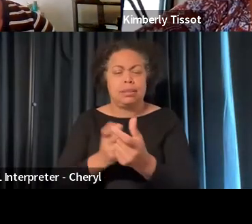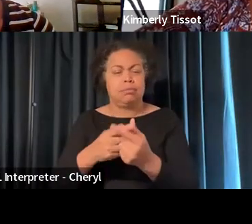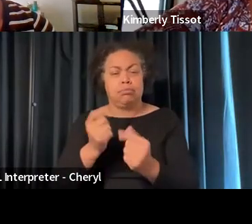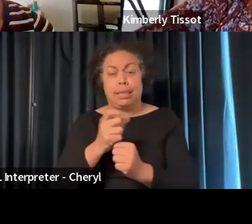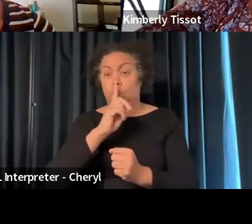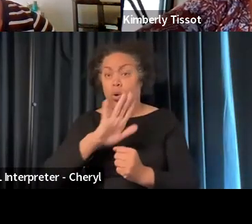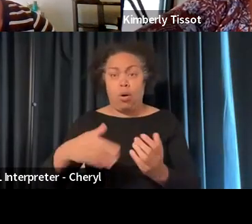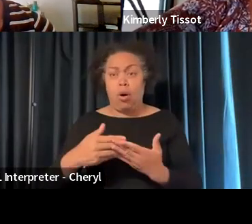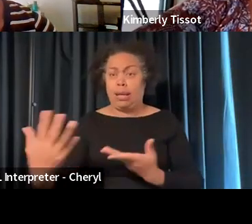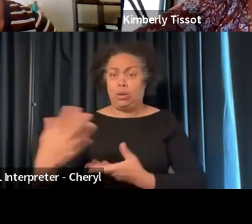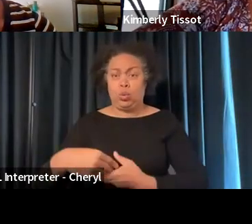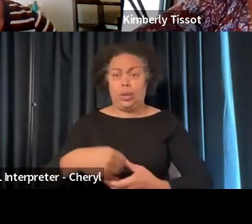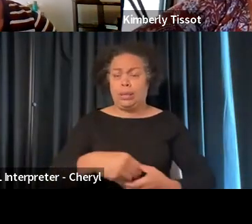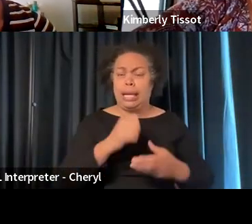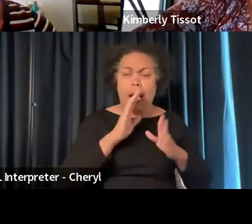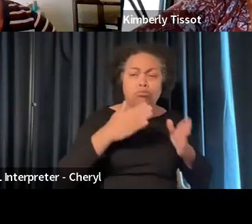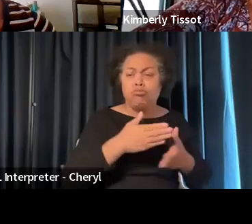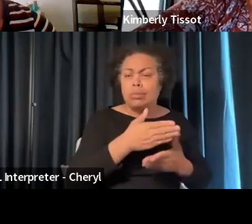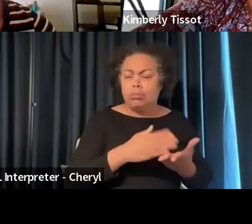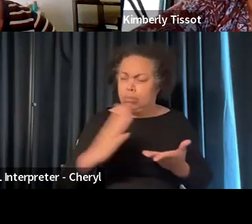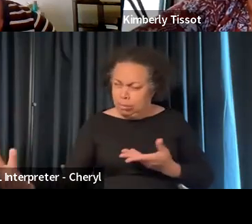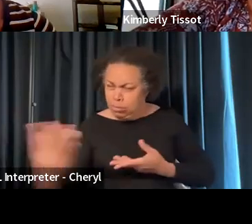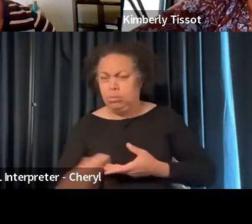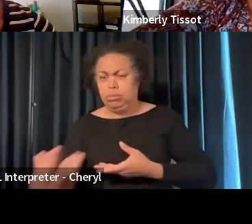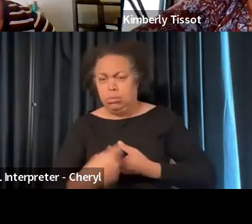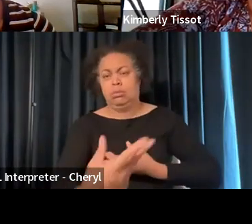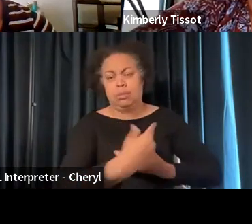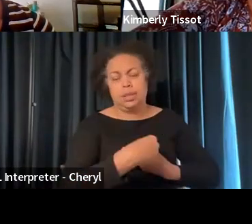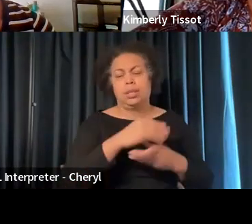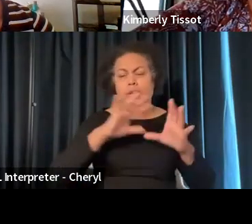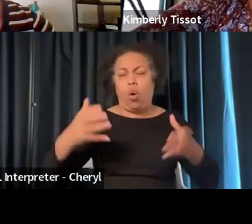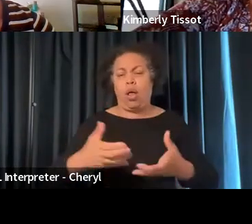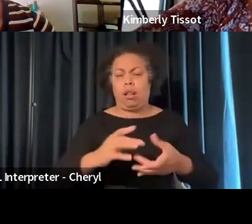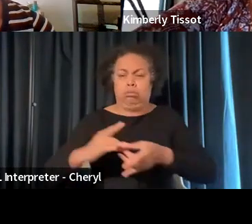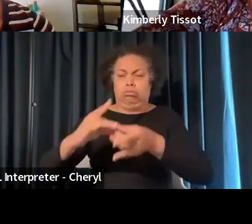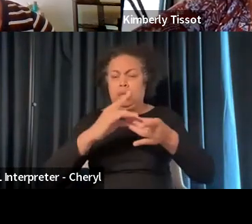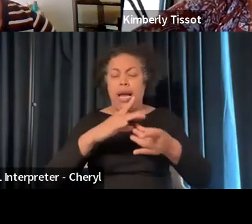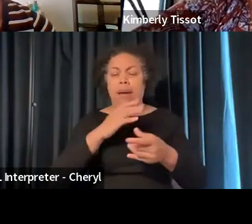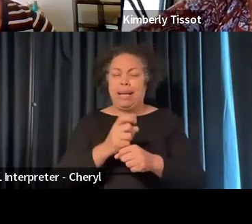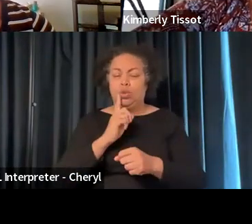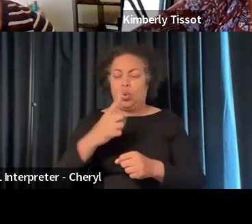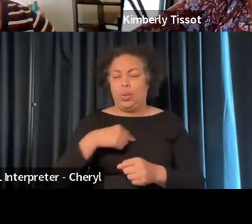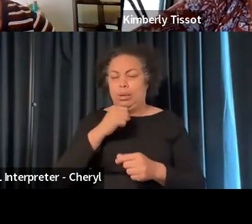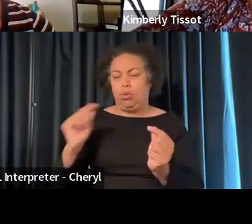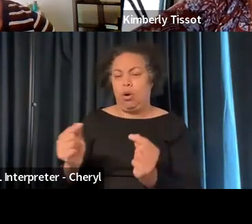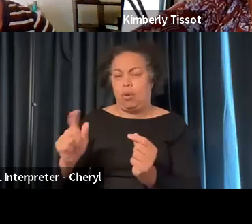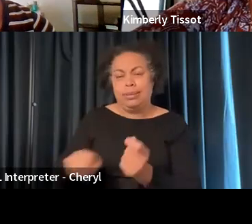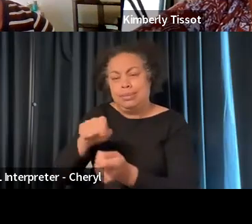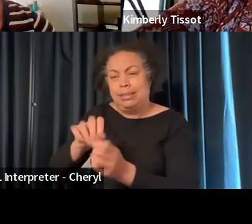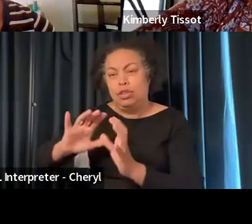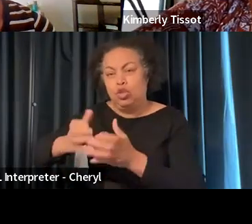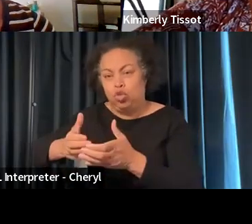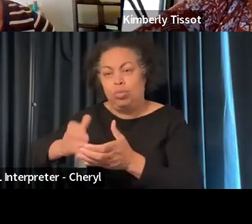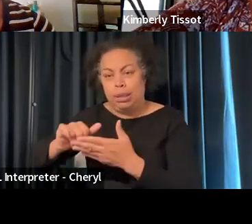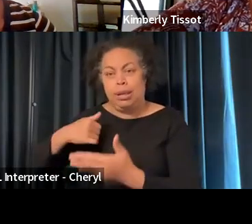is included and that we are, that what we're doing isn't harmful to any specific group in the disability